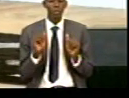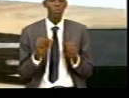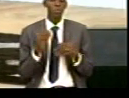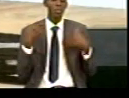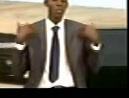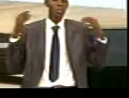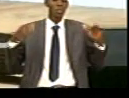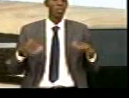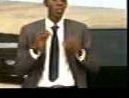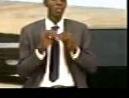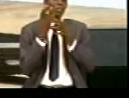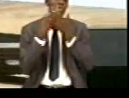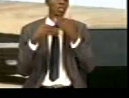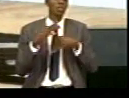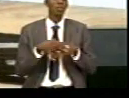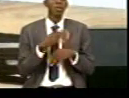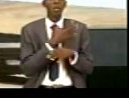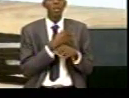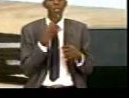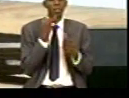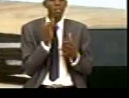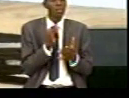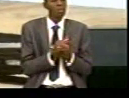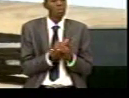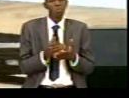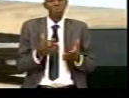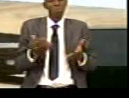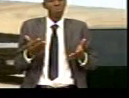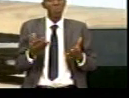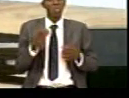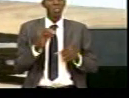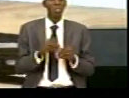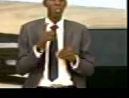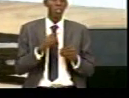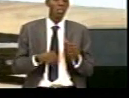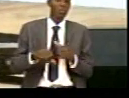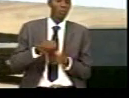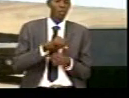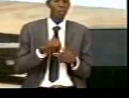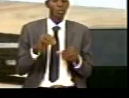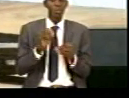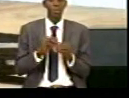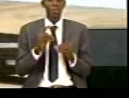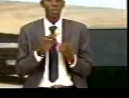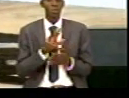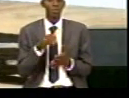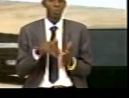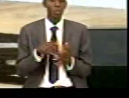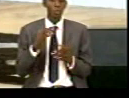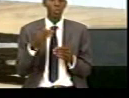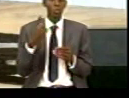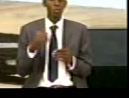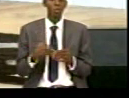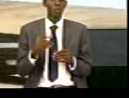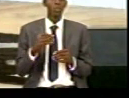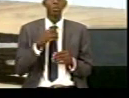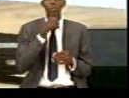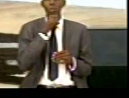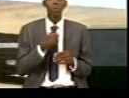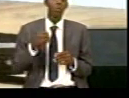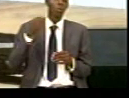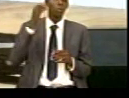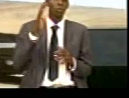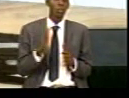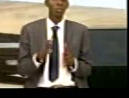the same, although I'm in the fellowship, I'm in the midst of the elders, I'm in the midst of